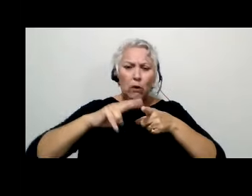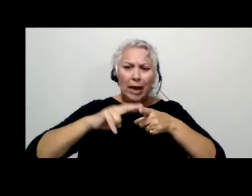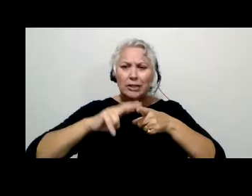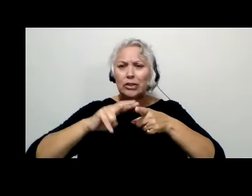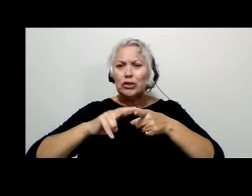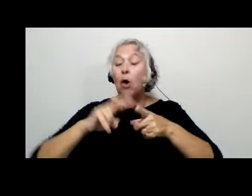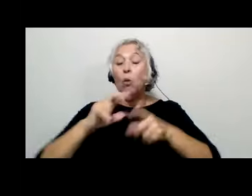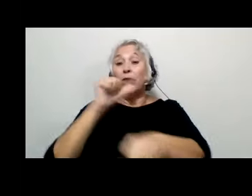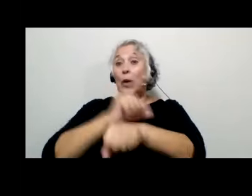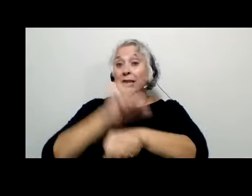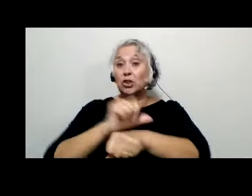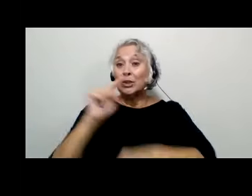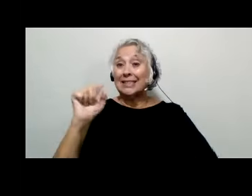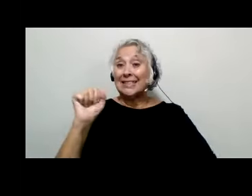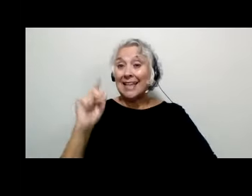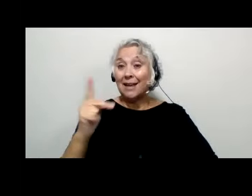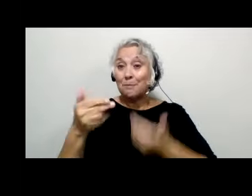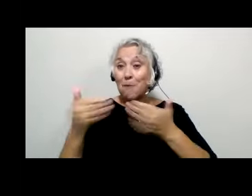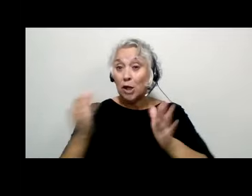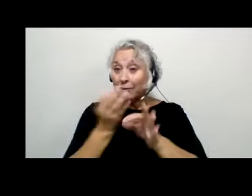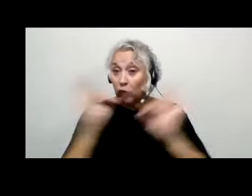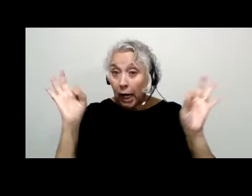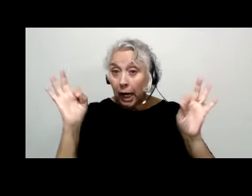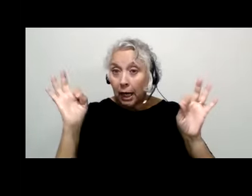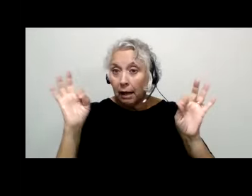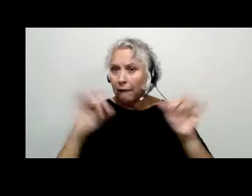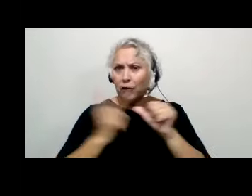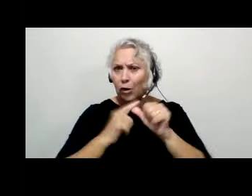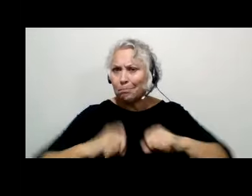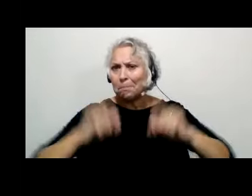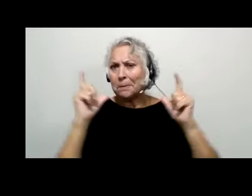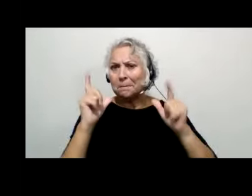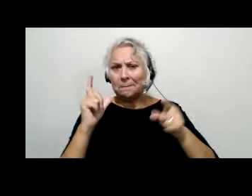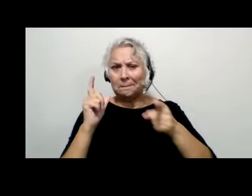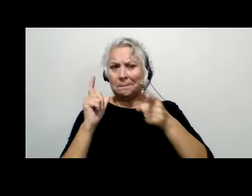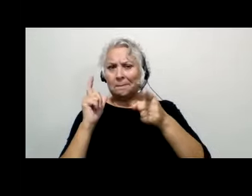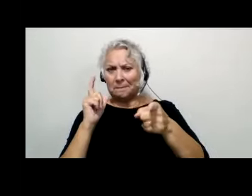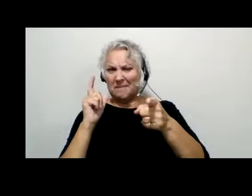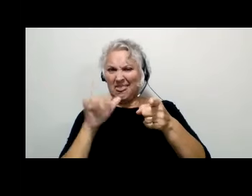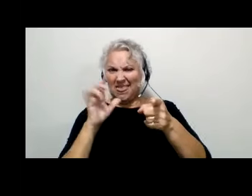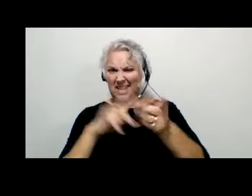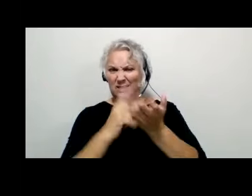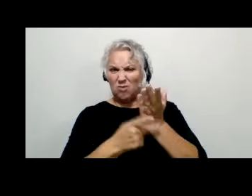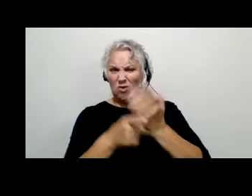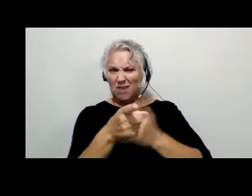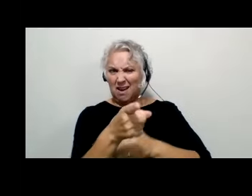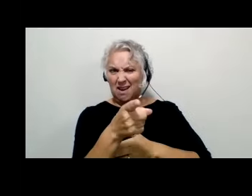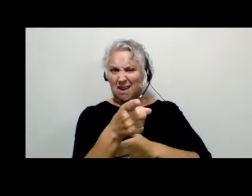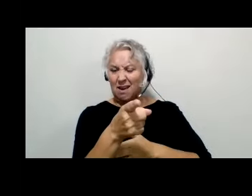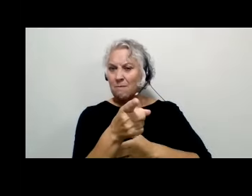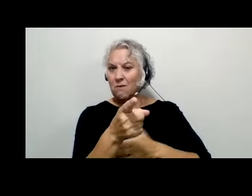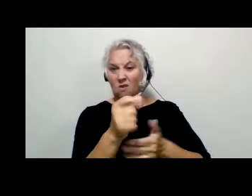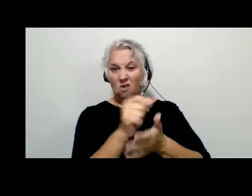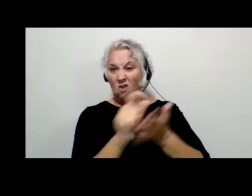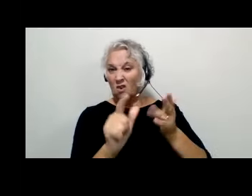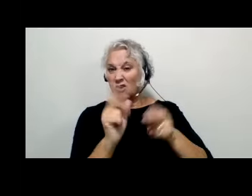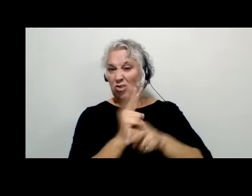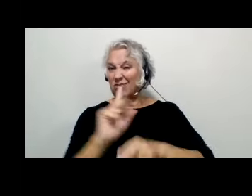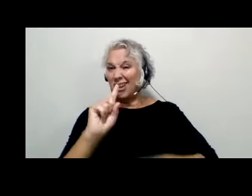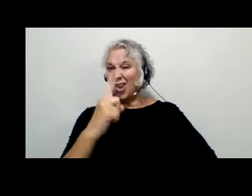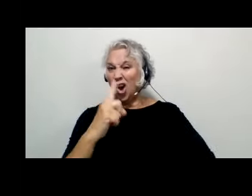boxes and I put down free. And the first thing that popped up was this program that was, again, all using the Dollar